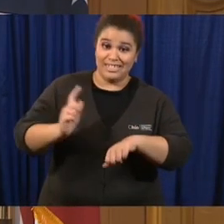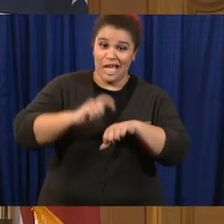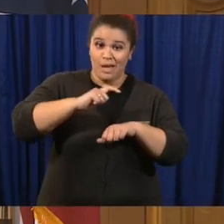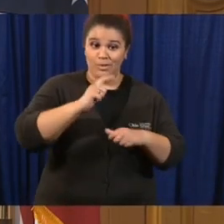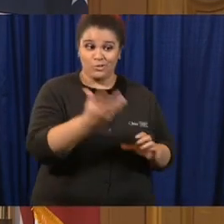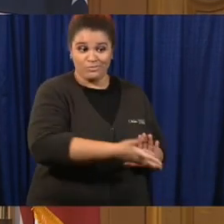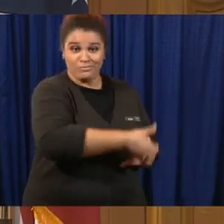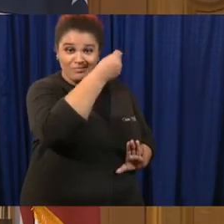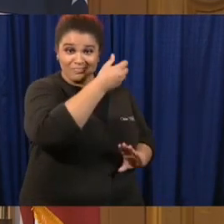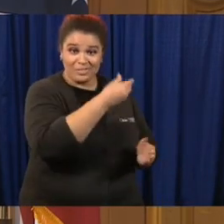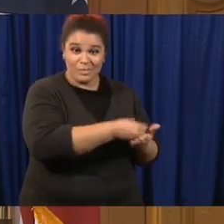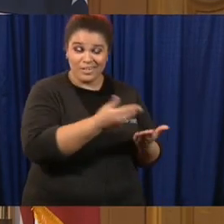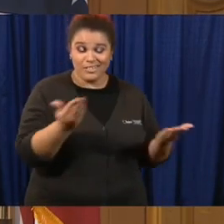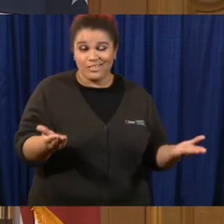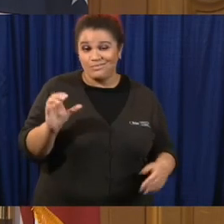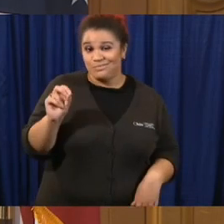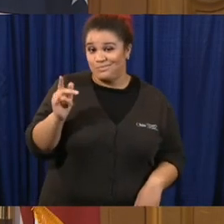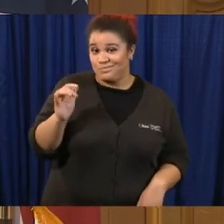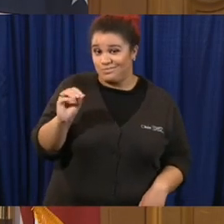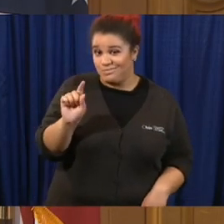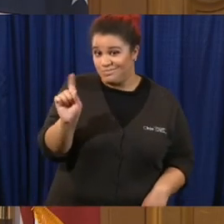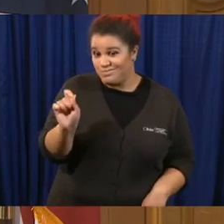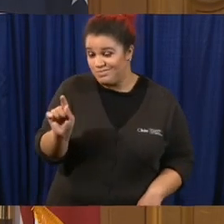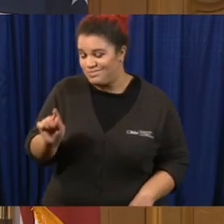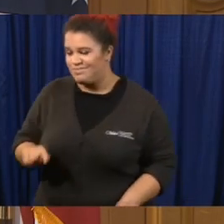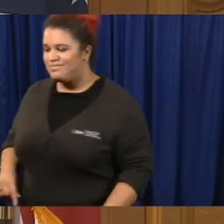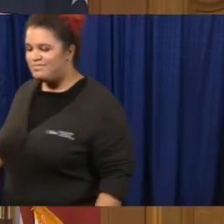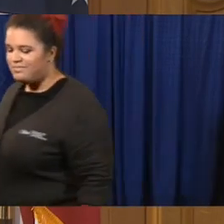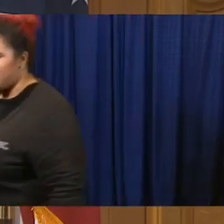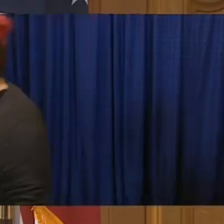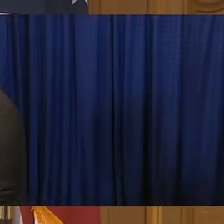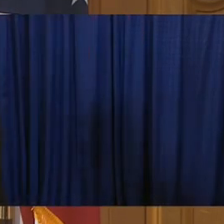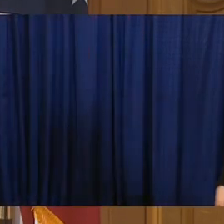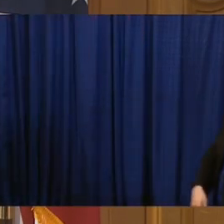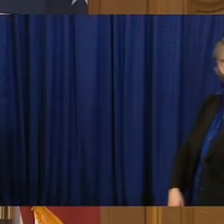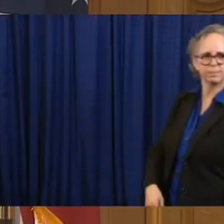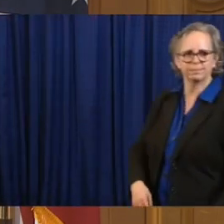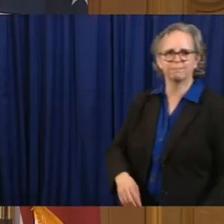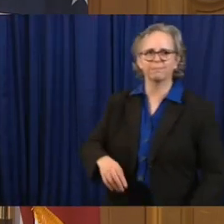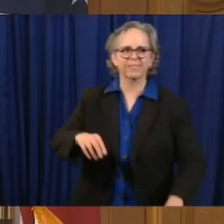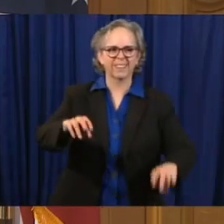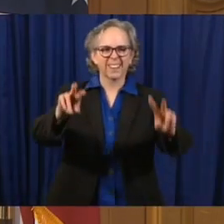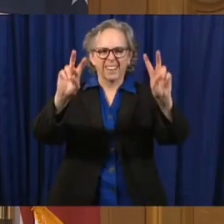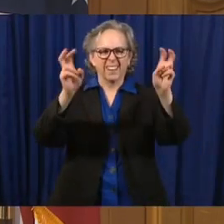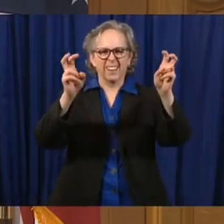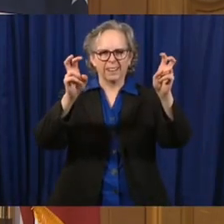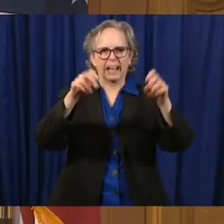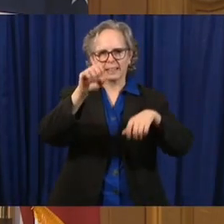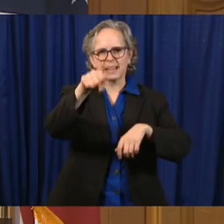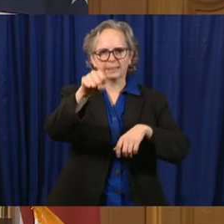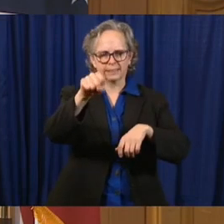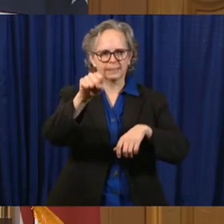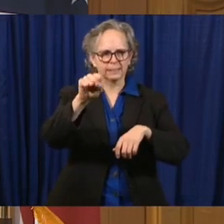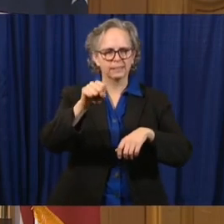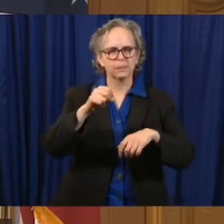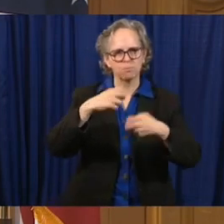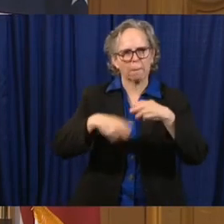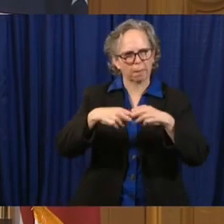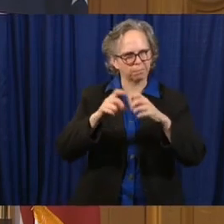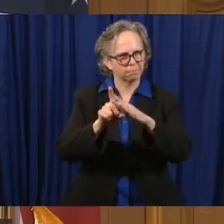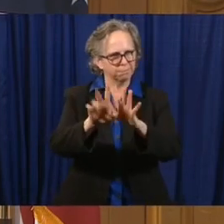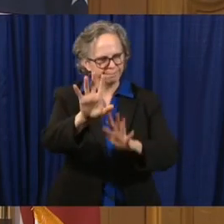On the rainy day fund, there's talk about the need to tap it. So I guess the question